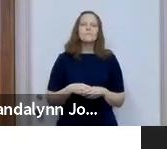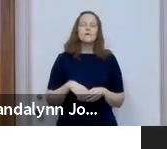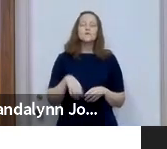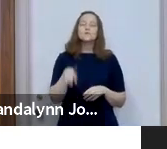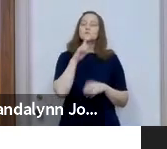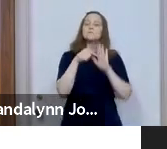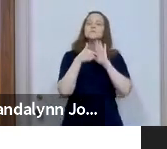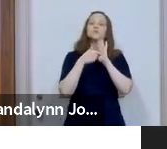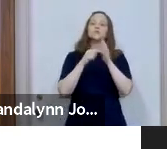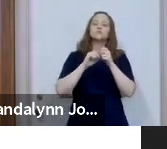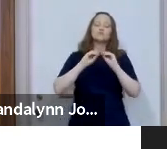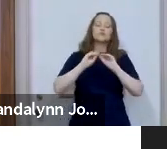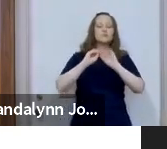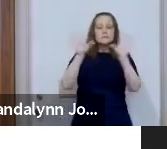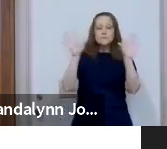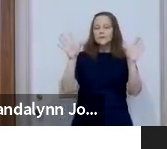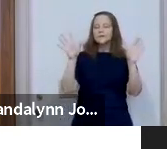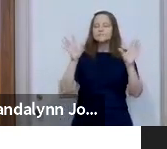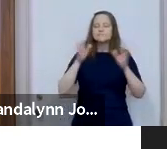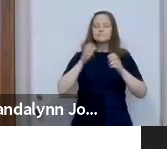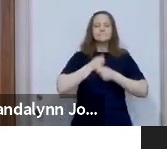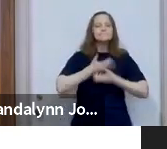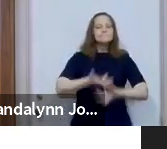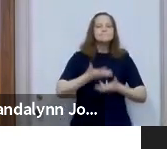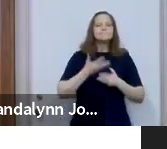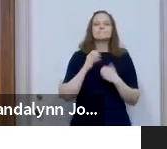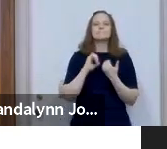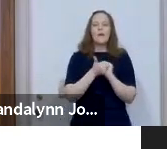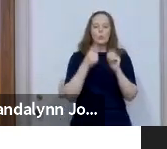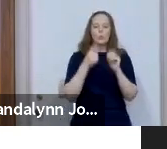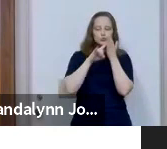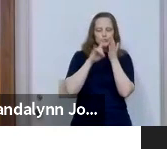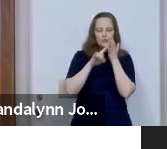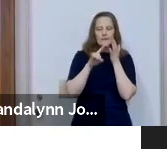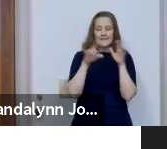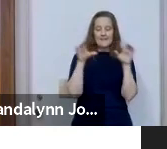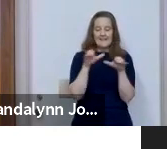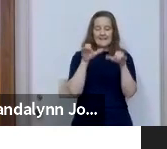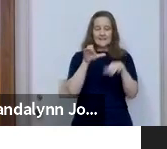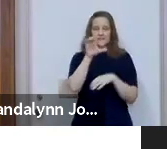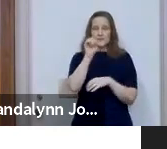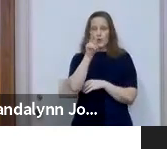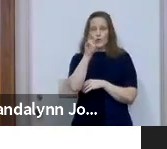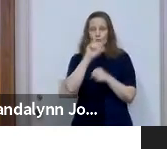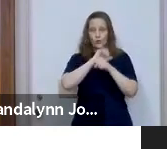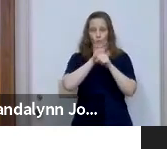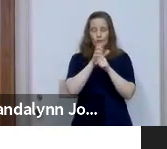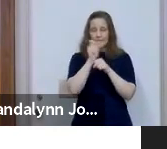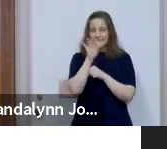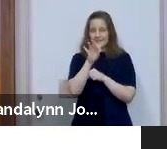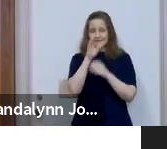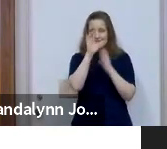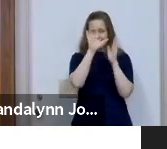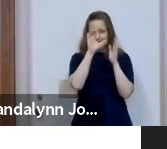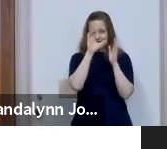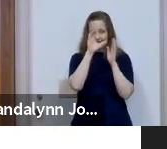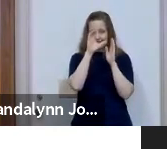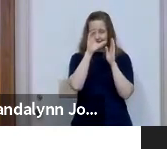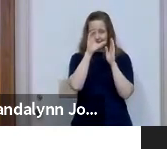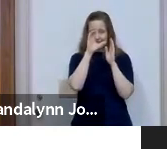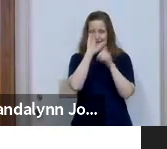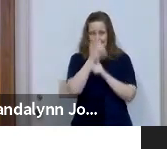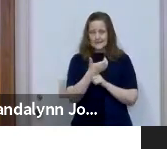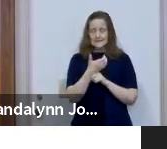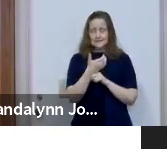transparency and for you to be able to see how we're tracking active COVID-19 cases, those cases relating to a student